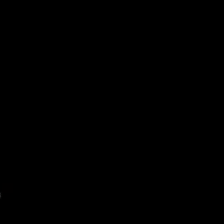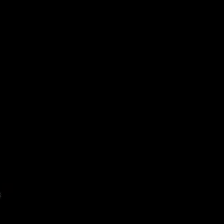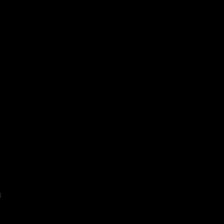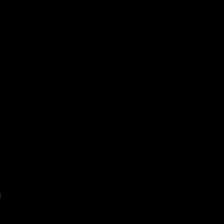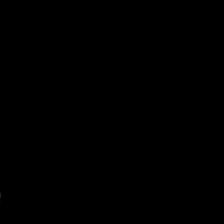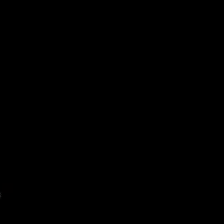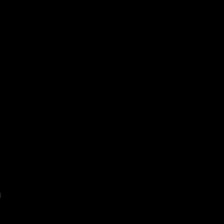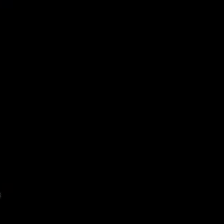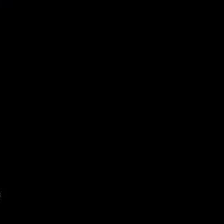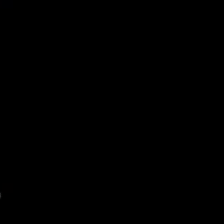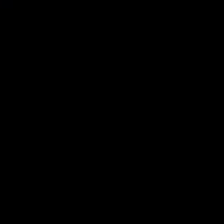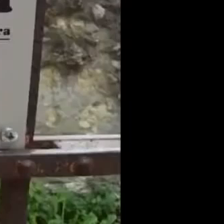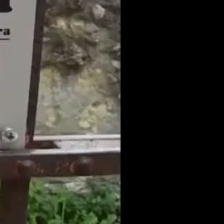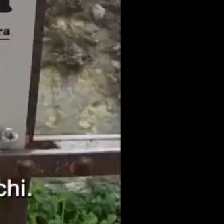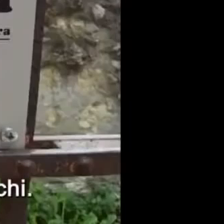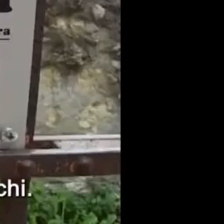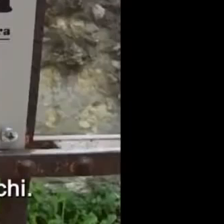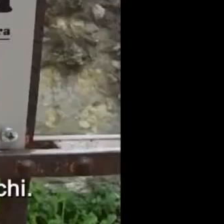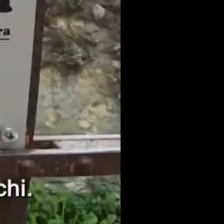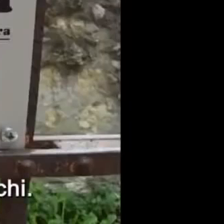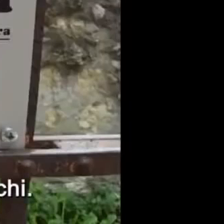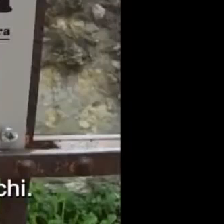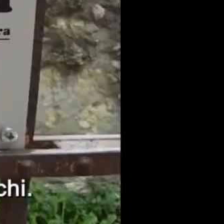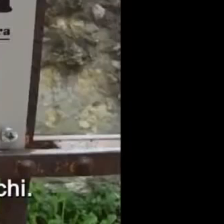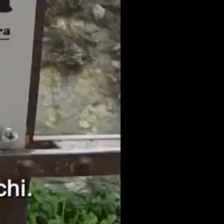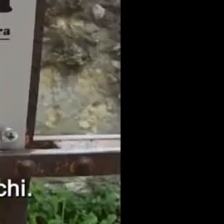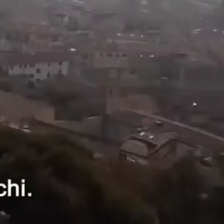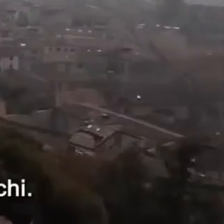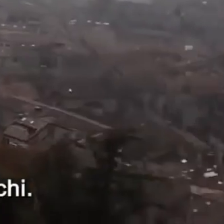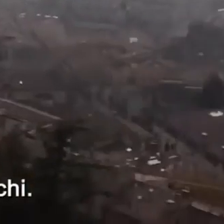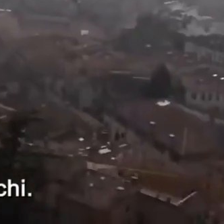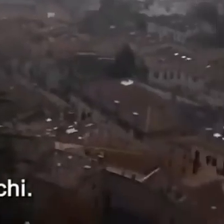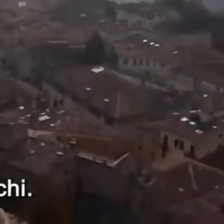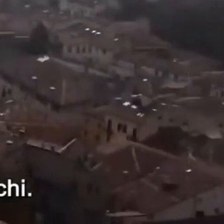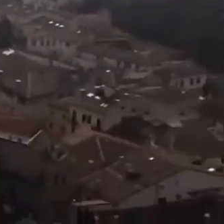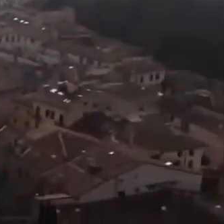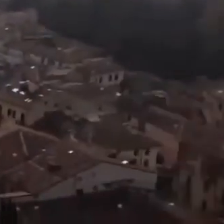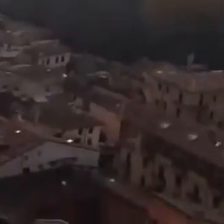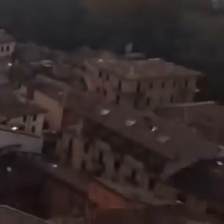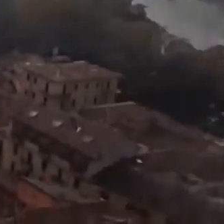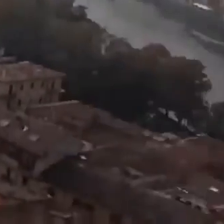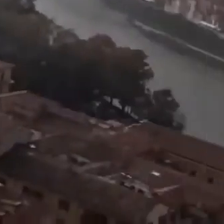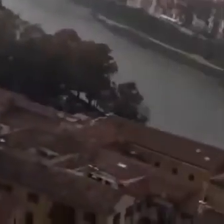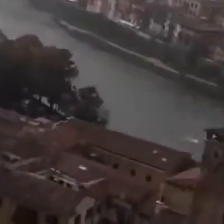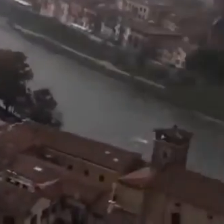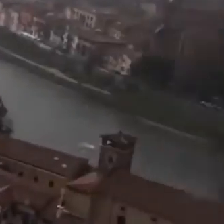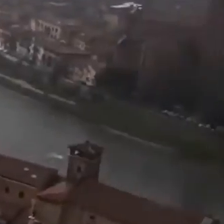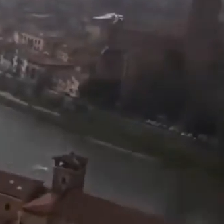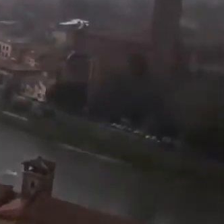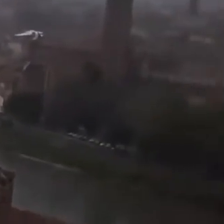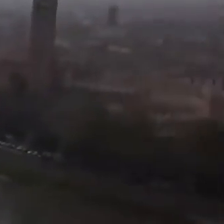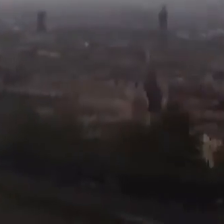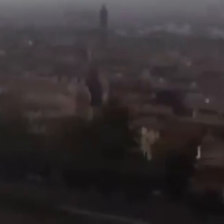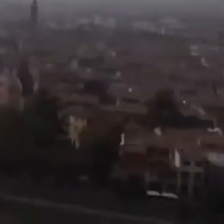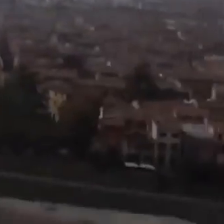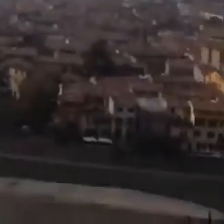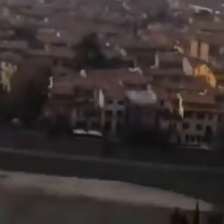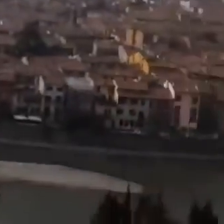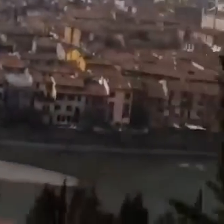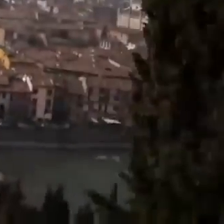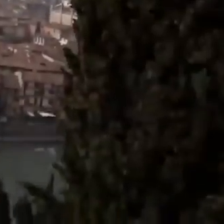climbed to the highest part of the city, where there is a park called Campo Ghiocchi. There, you can see the whole